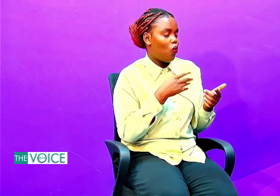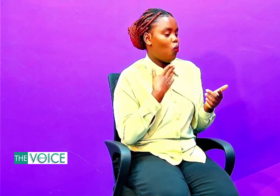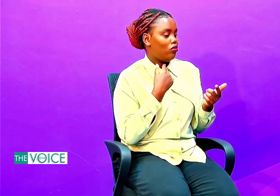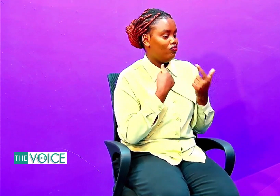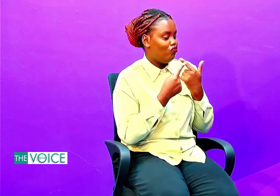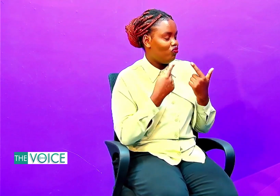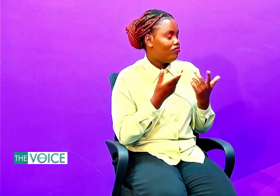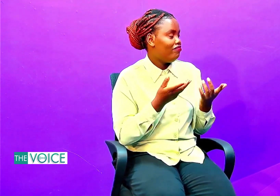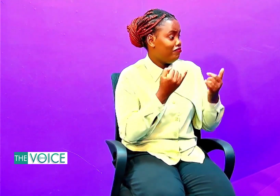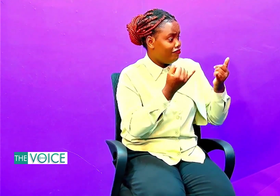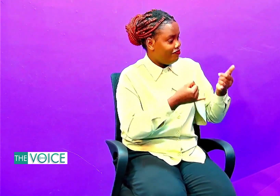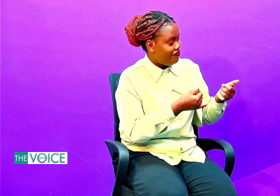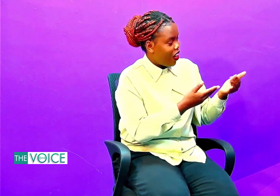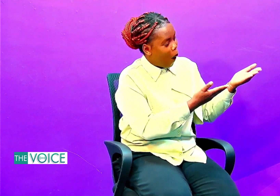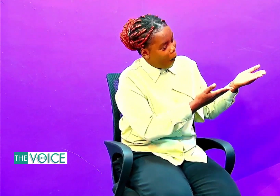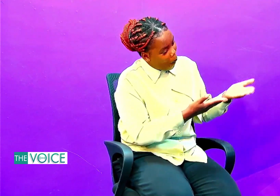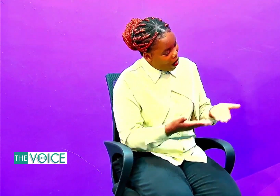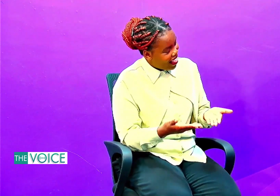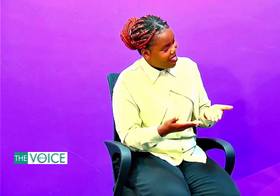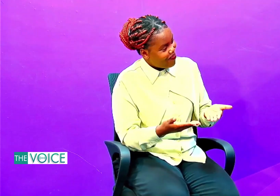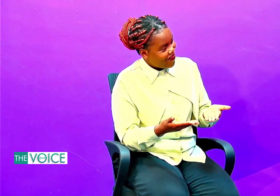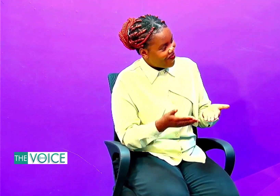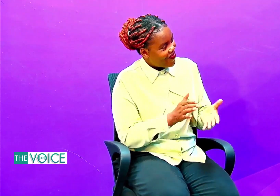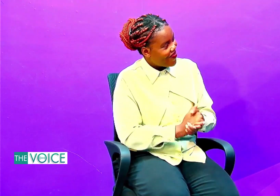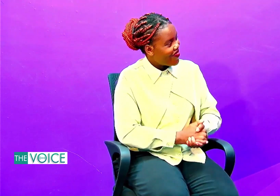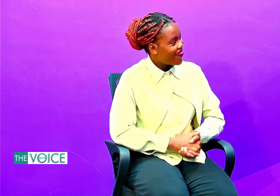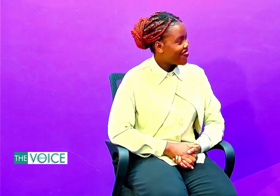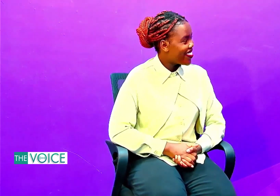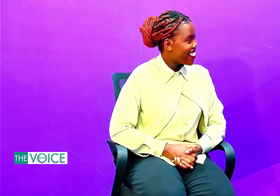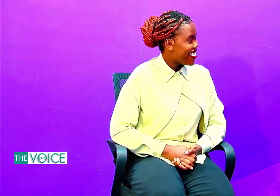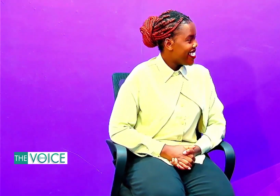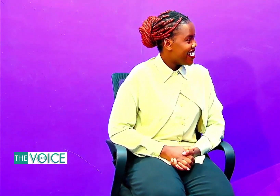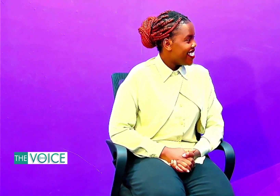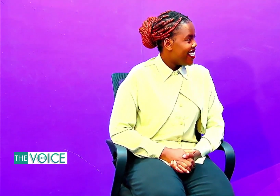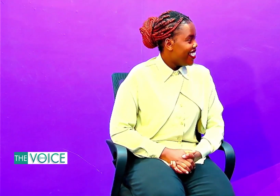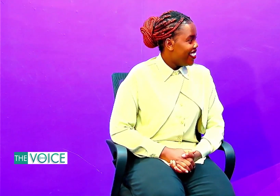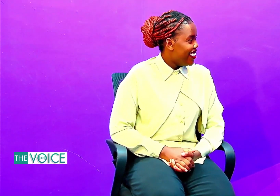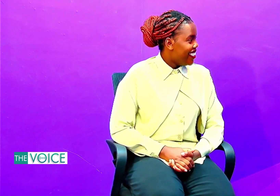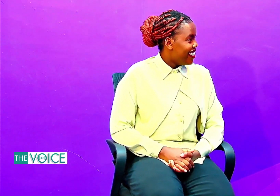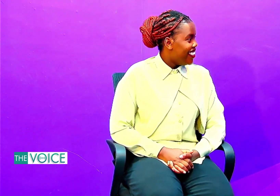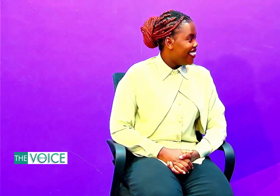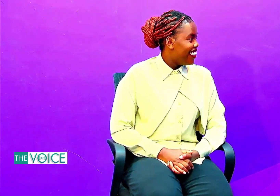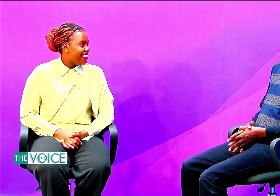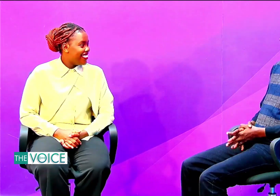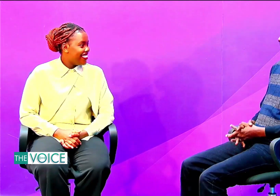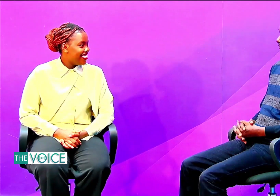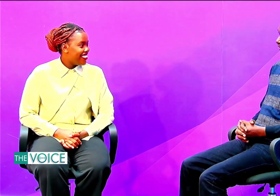to introduce himself and tell us a little bit about yourself. Welcome.